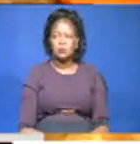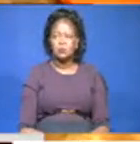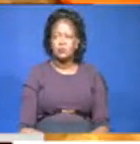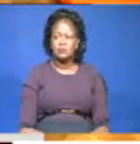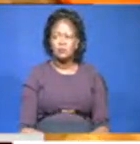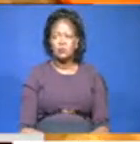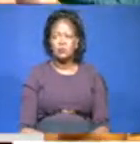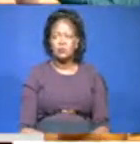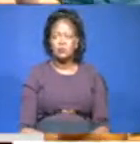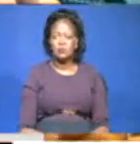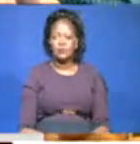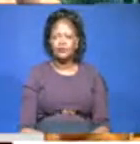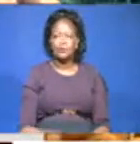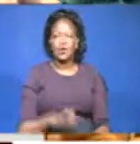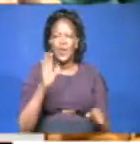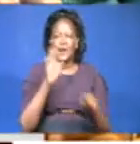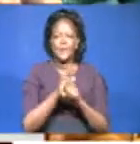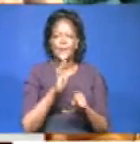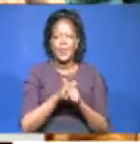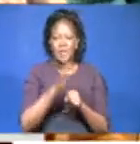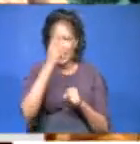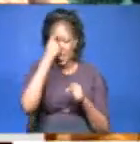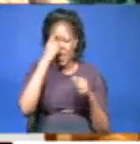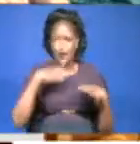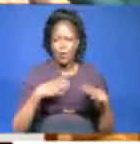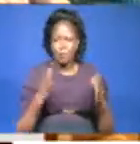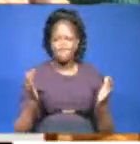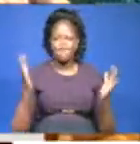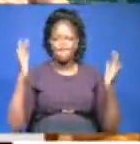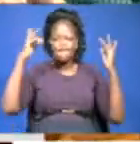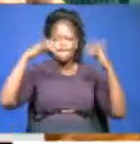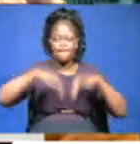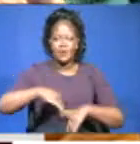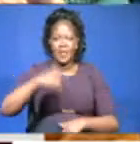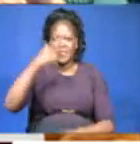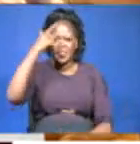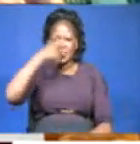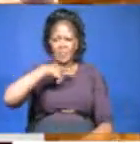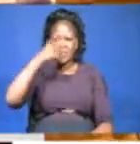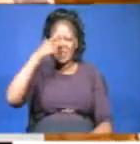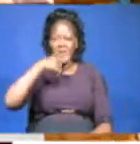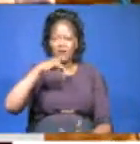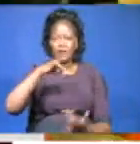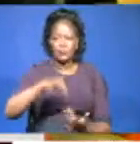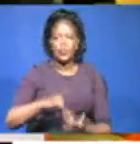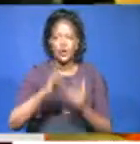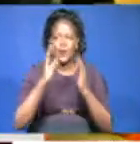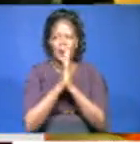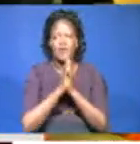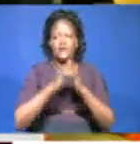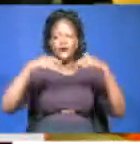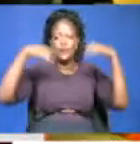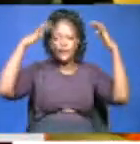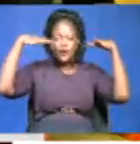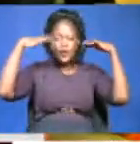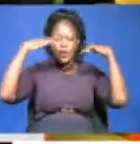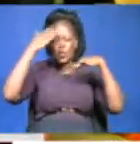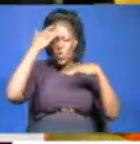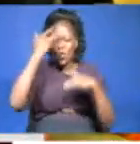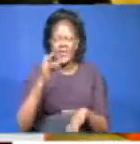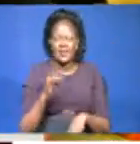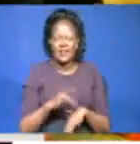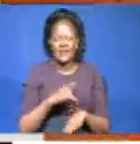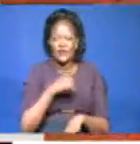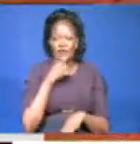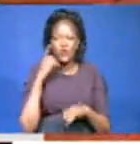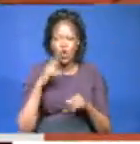And hundreds of Indian faithful converged in Thika, Kiambu County for special prayers for rain as the effect of drought continued being